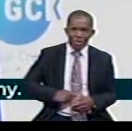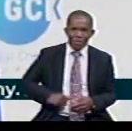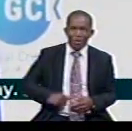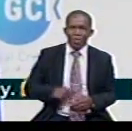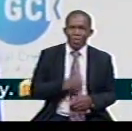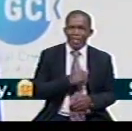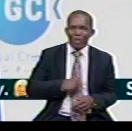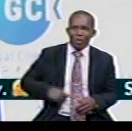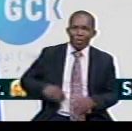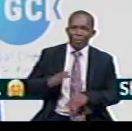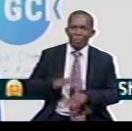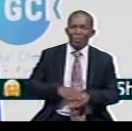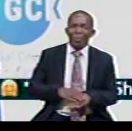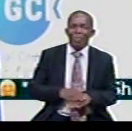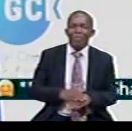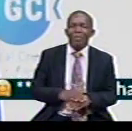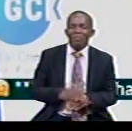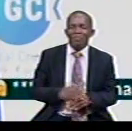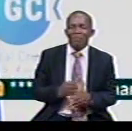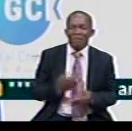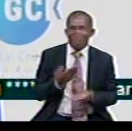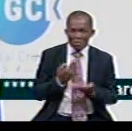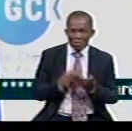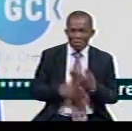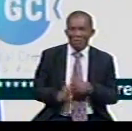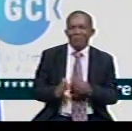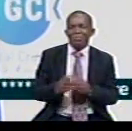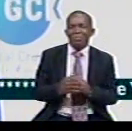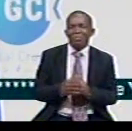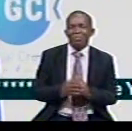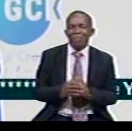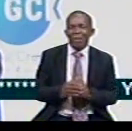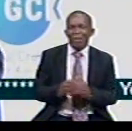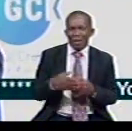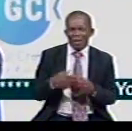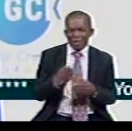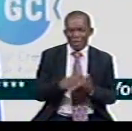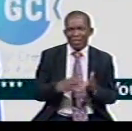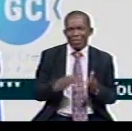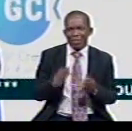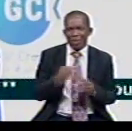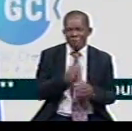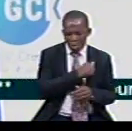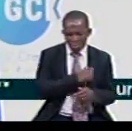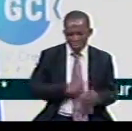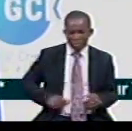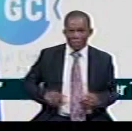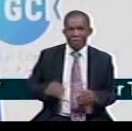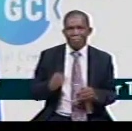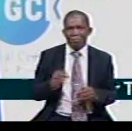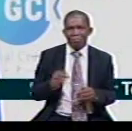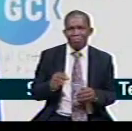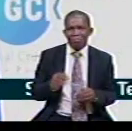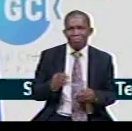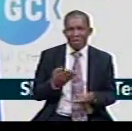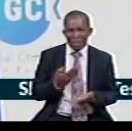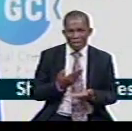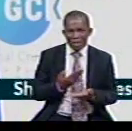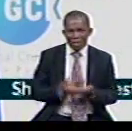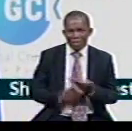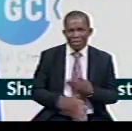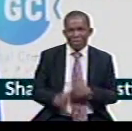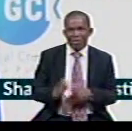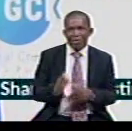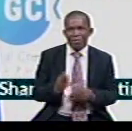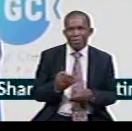doctor to complain about the problem. A second operation was done, but yet still she has